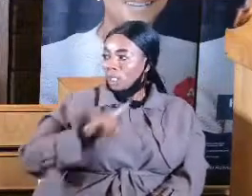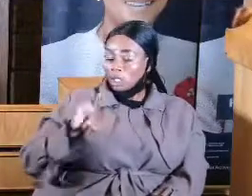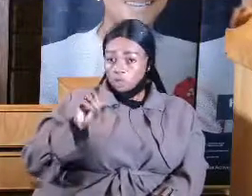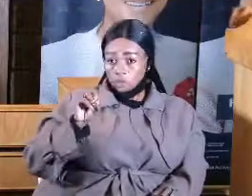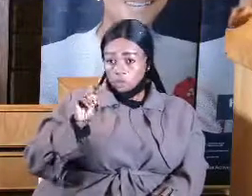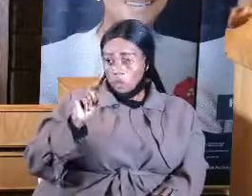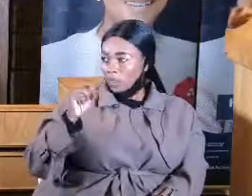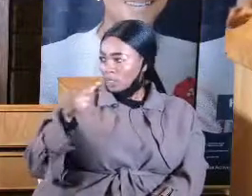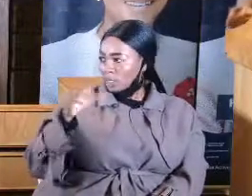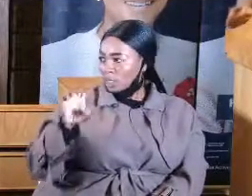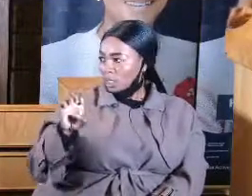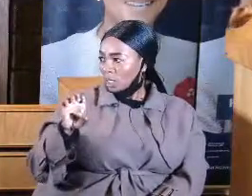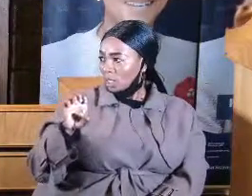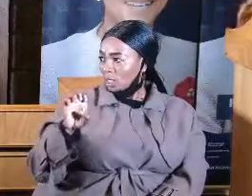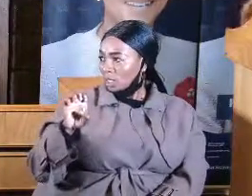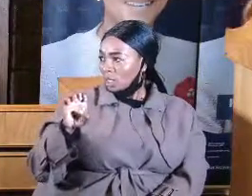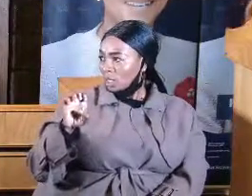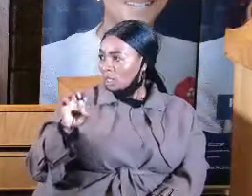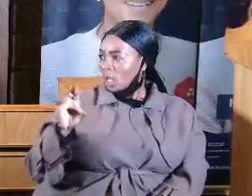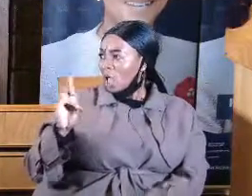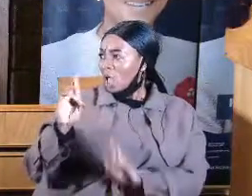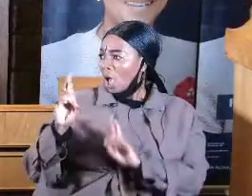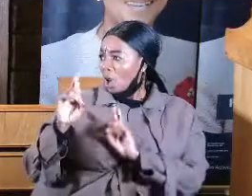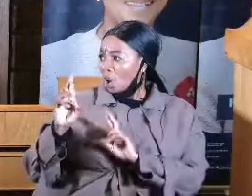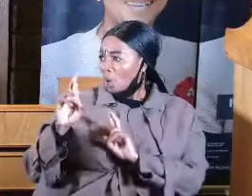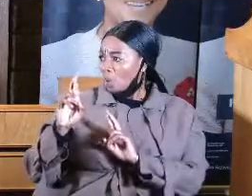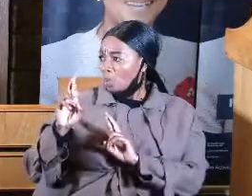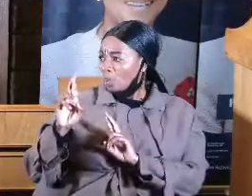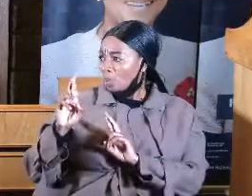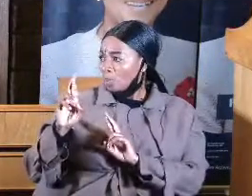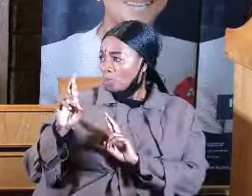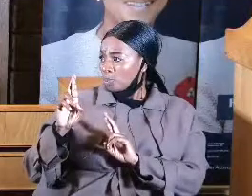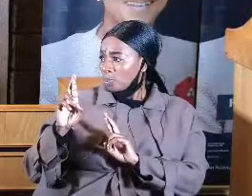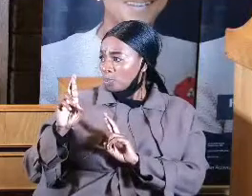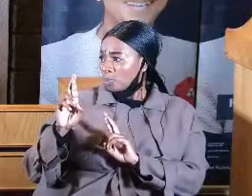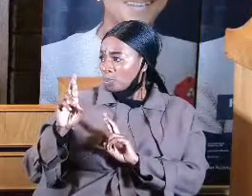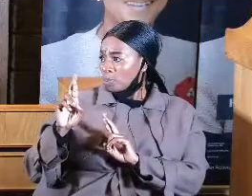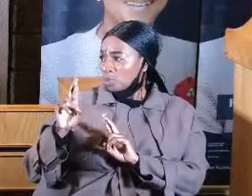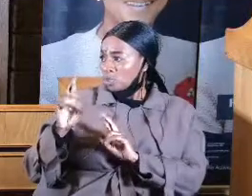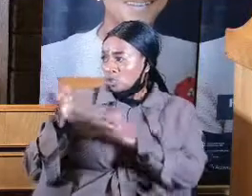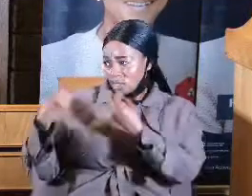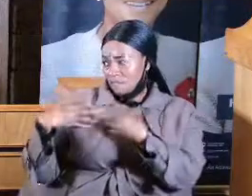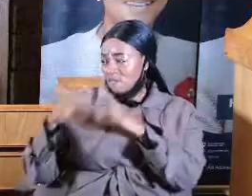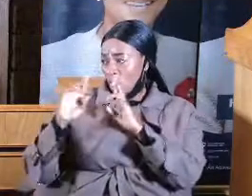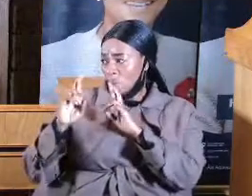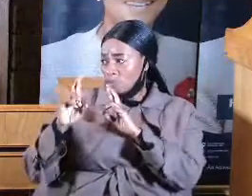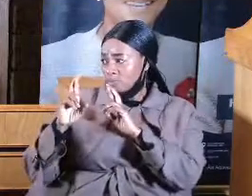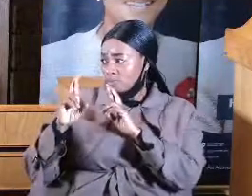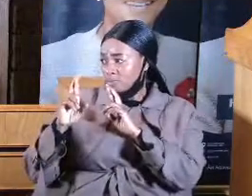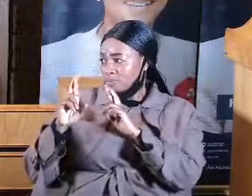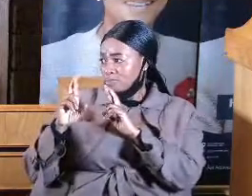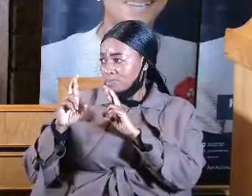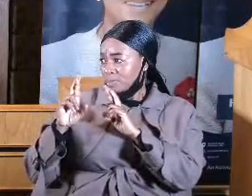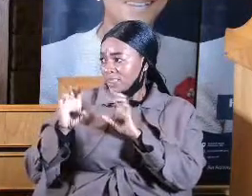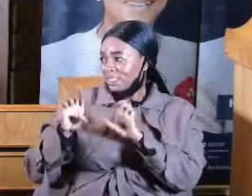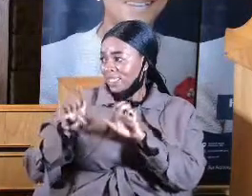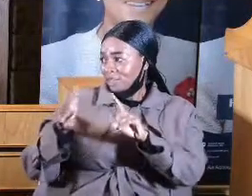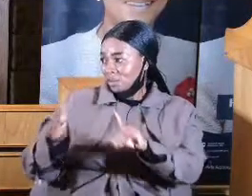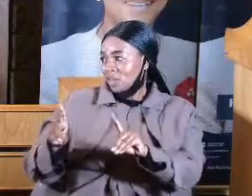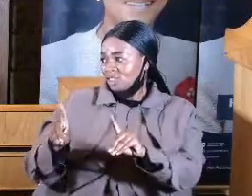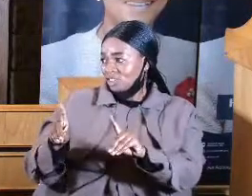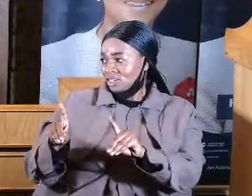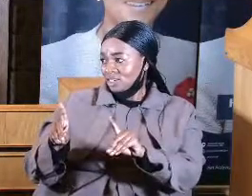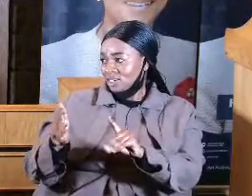us. Hey, Mrs. Zonke, I hope you are going to give us some hope in the education